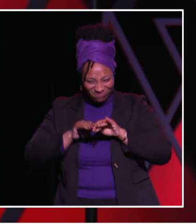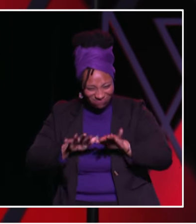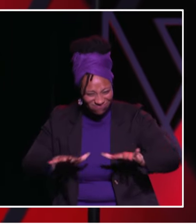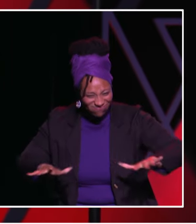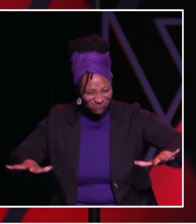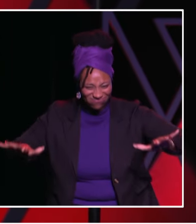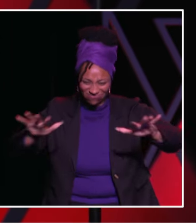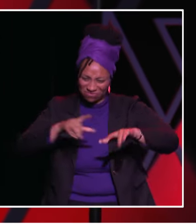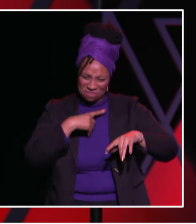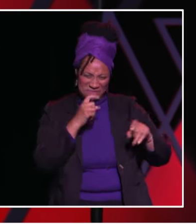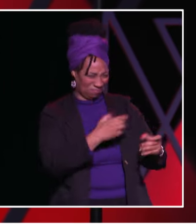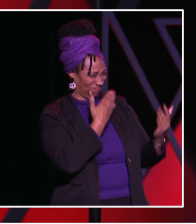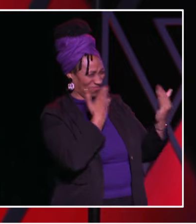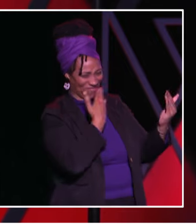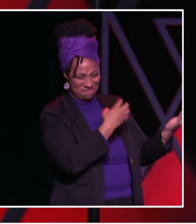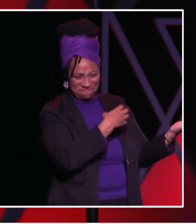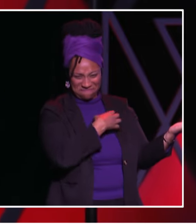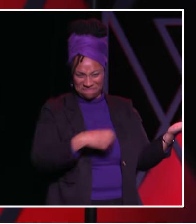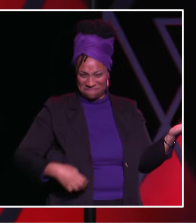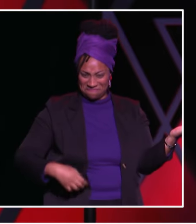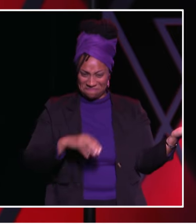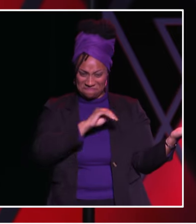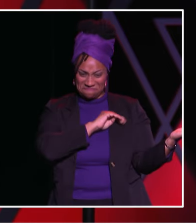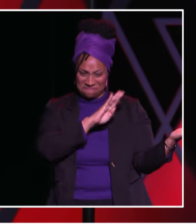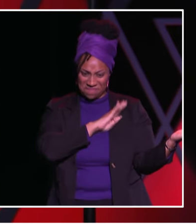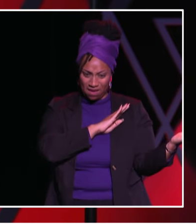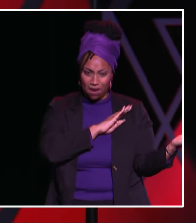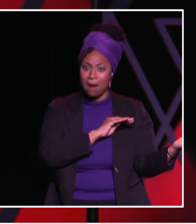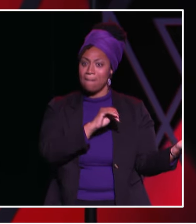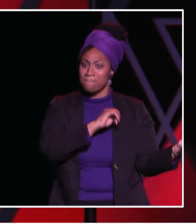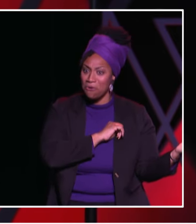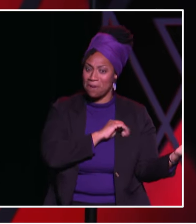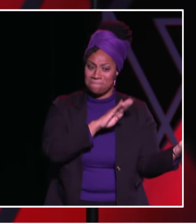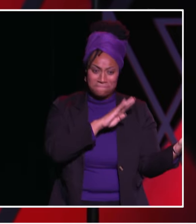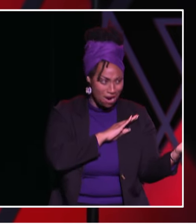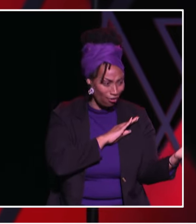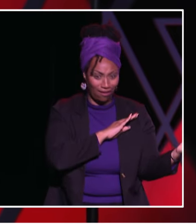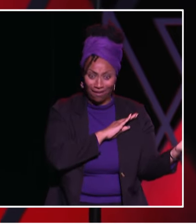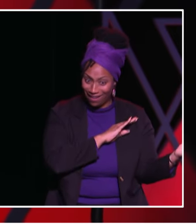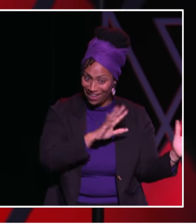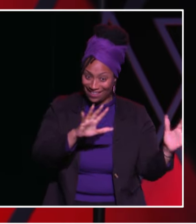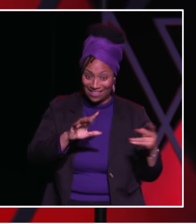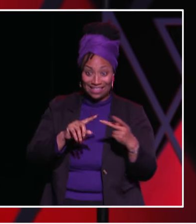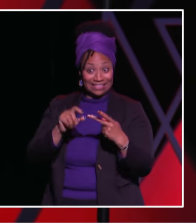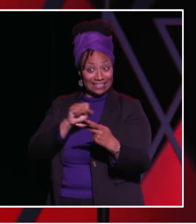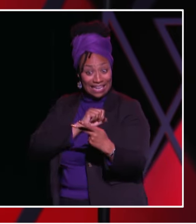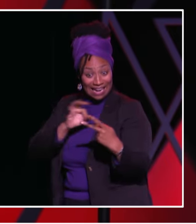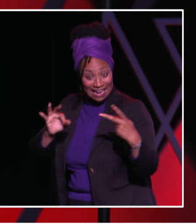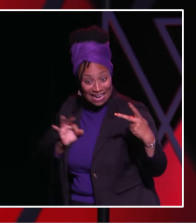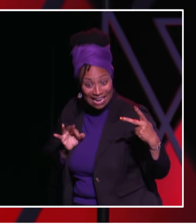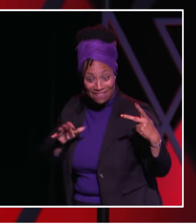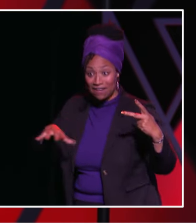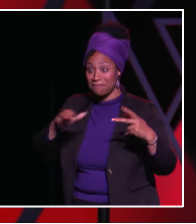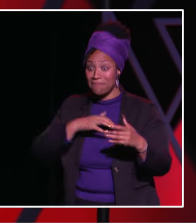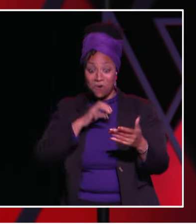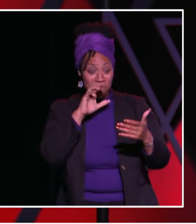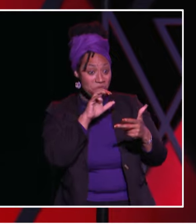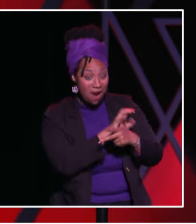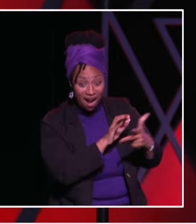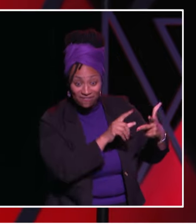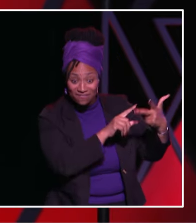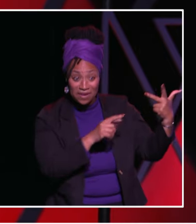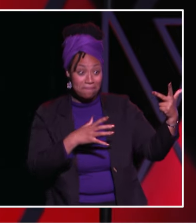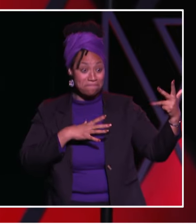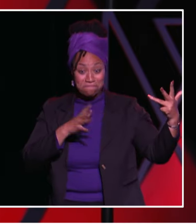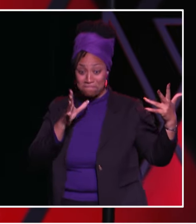Muriel Bowser, our loyal Blues Alley staff, my mother, Barbara, and my wife, Madeline. 2025 marks our 60th year as